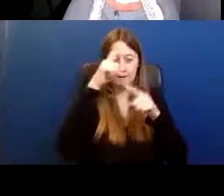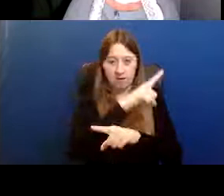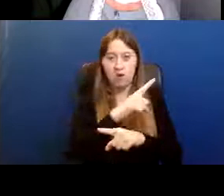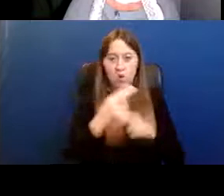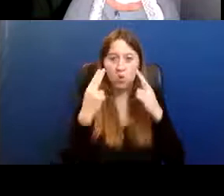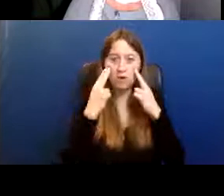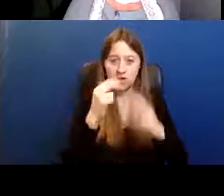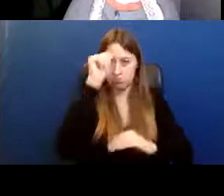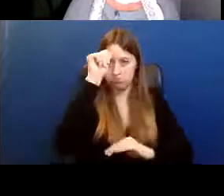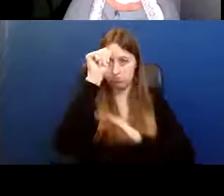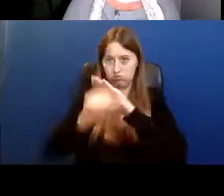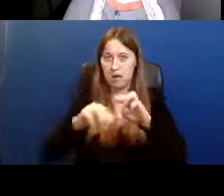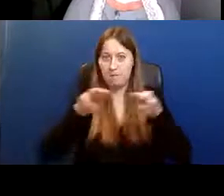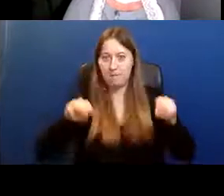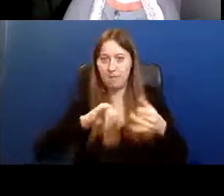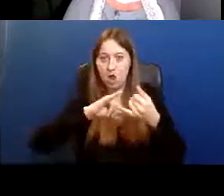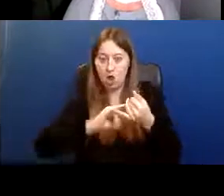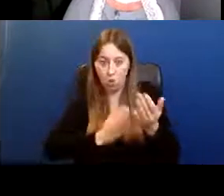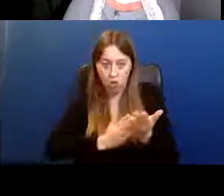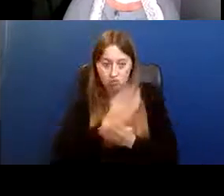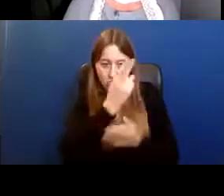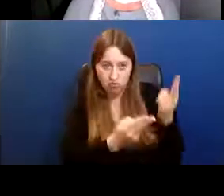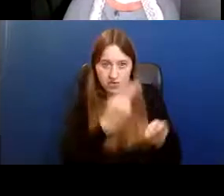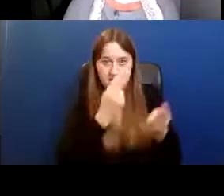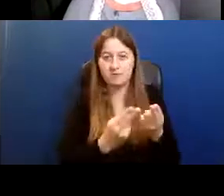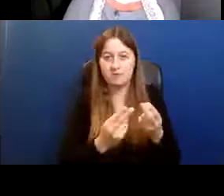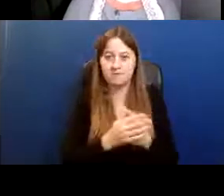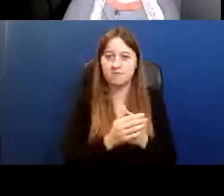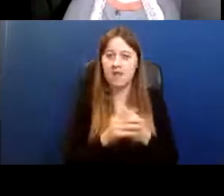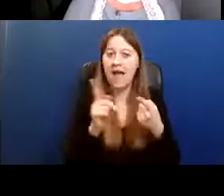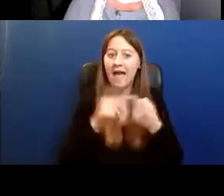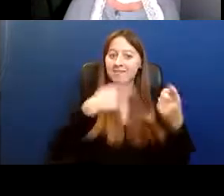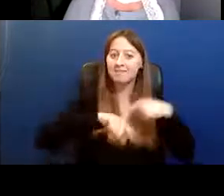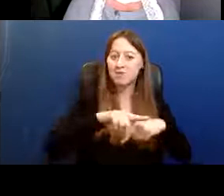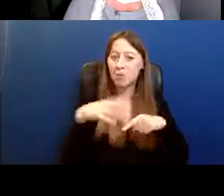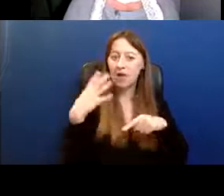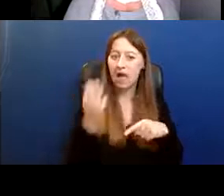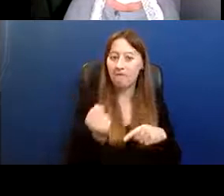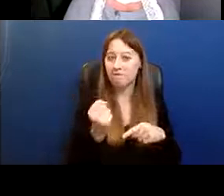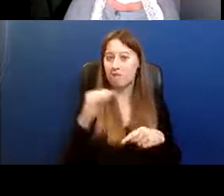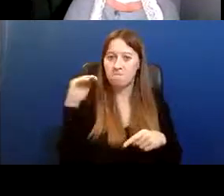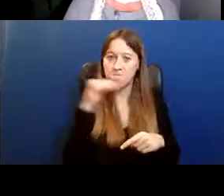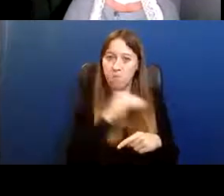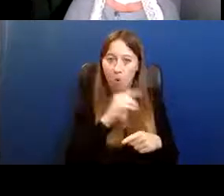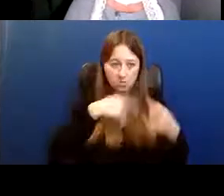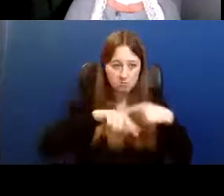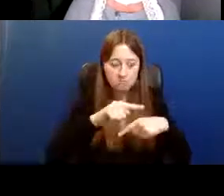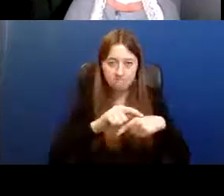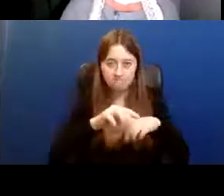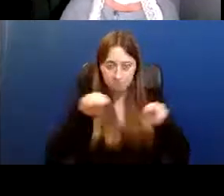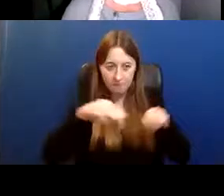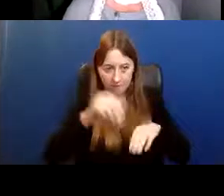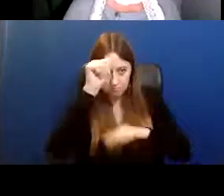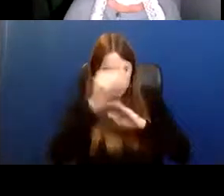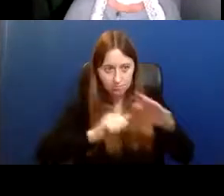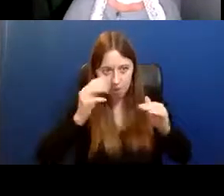key role here to play in assessing sign language because they have so many strengths and insights into the language itself.